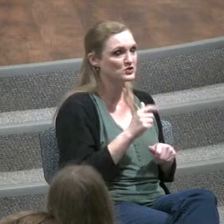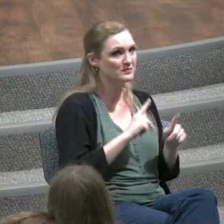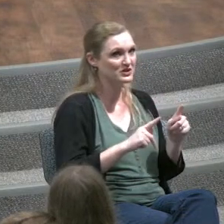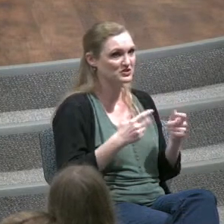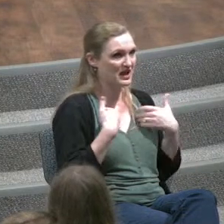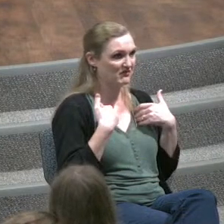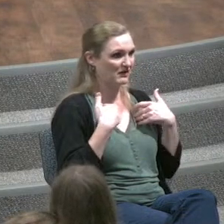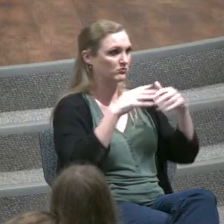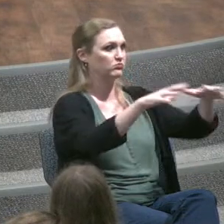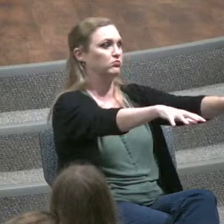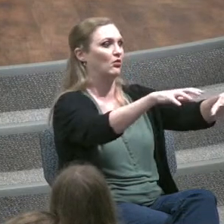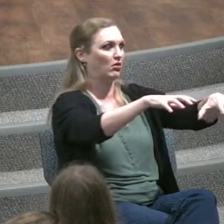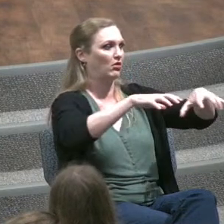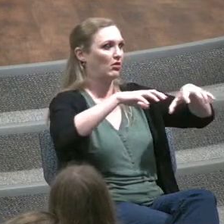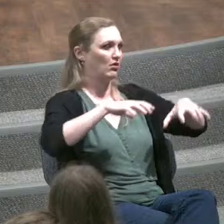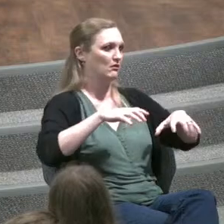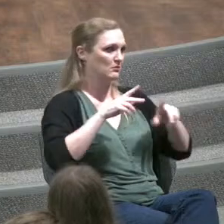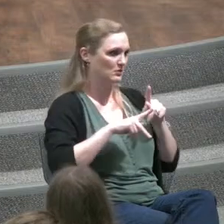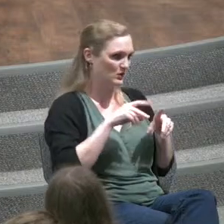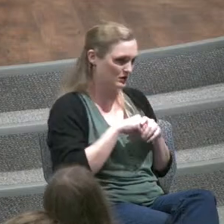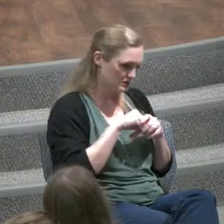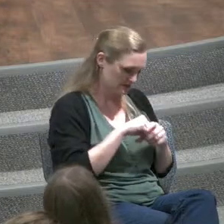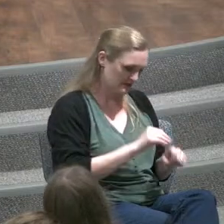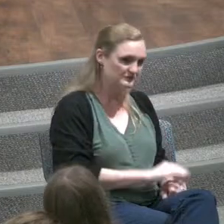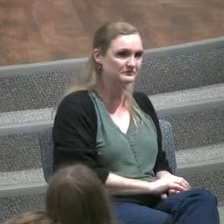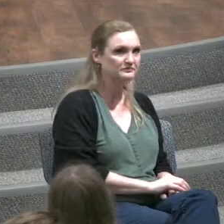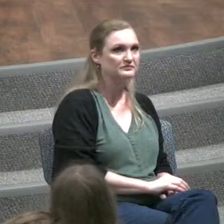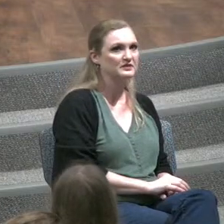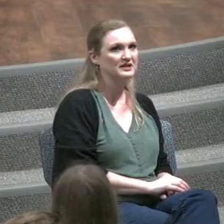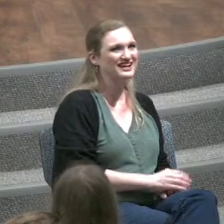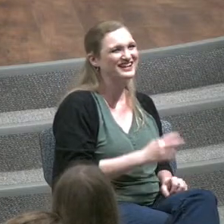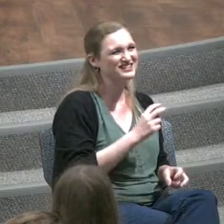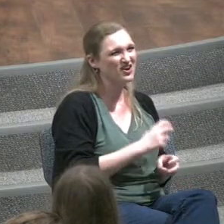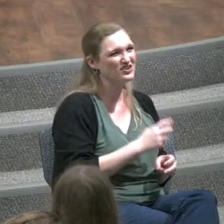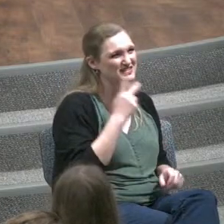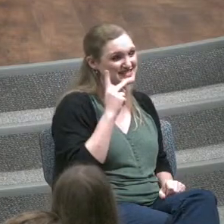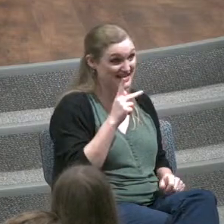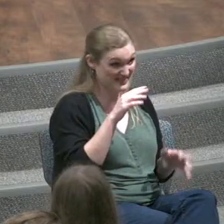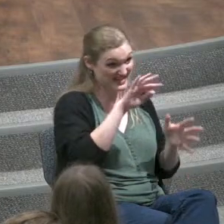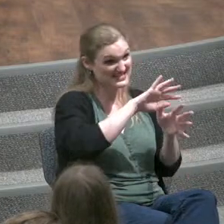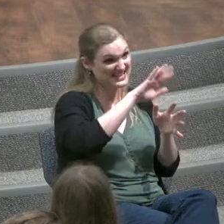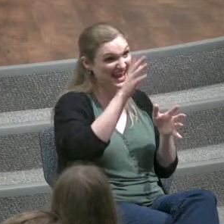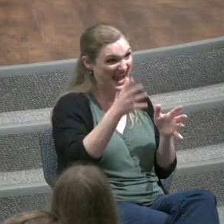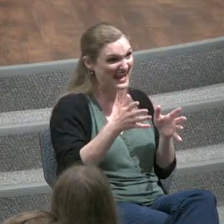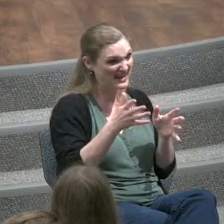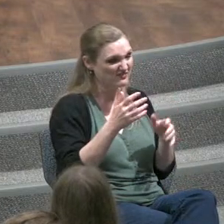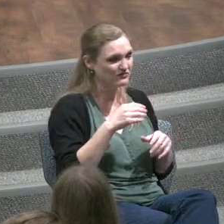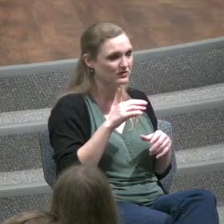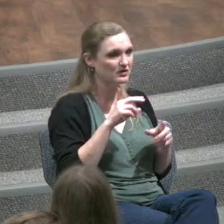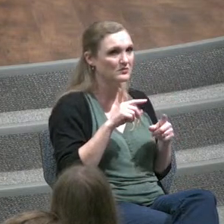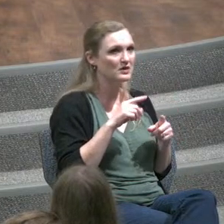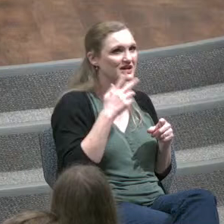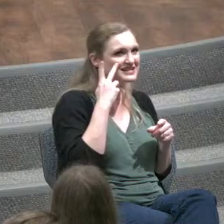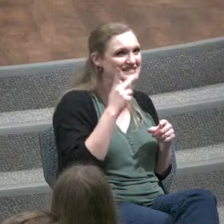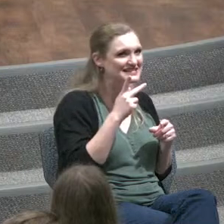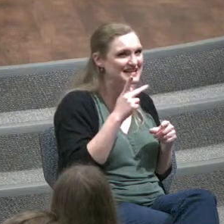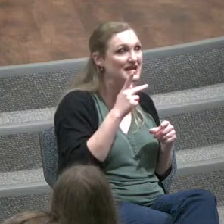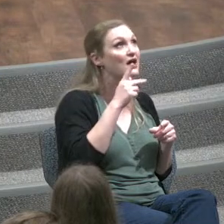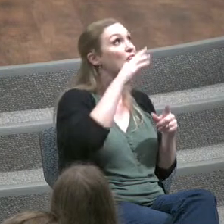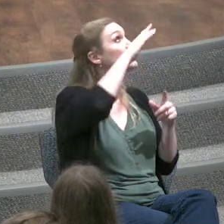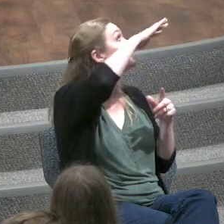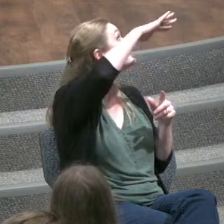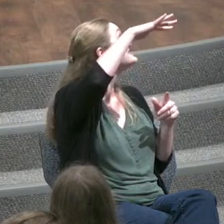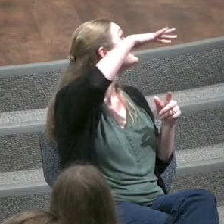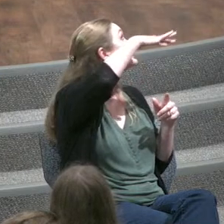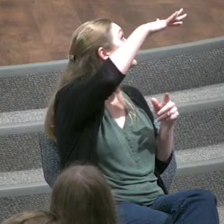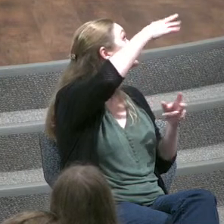I took have like 60 or 80 people in it. And so it's hard to tell that it's a cave, but this is, you can kind of see the